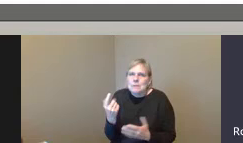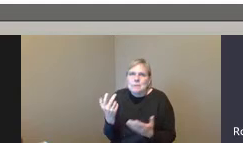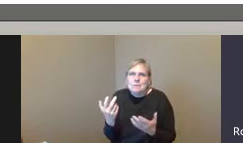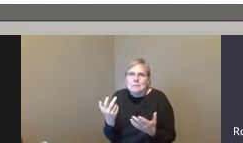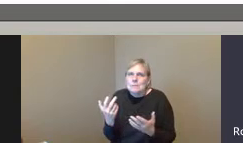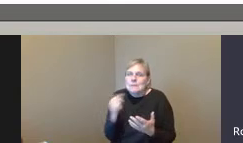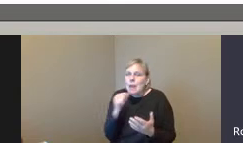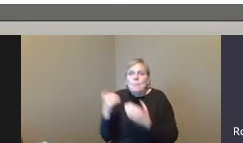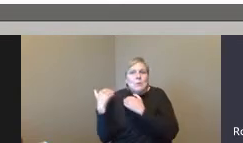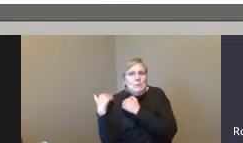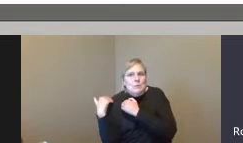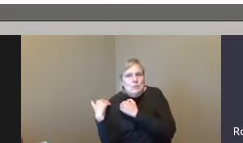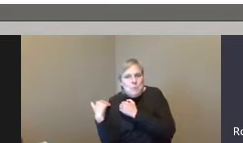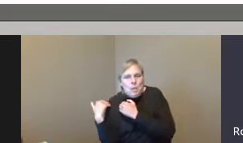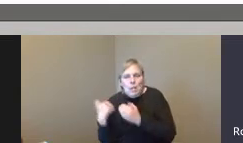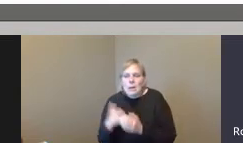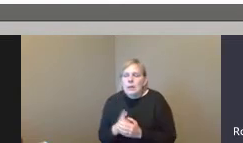being irresponsible.